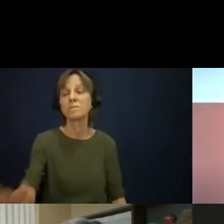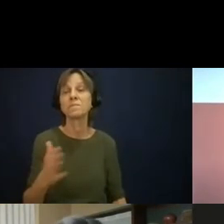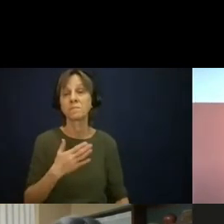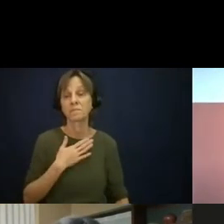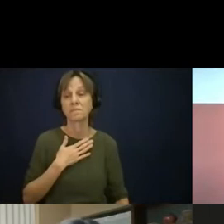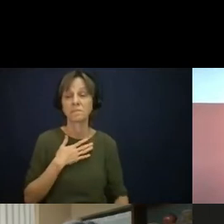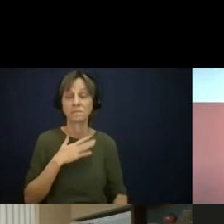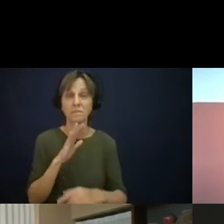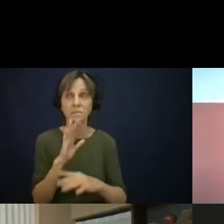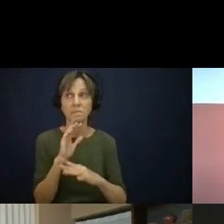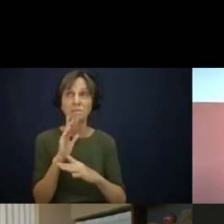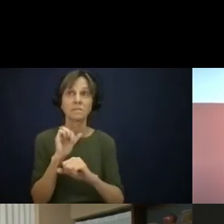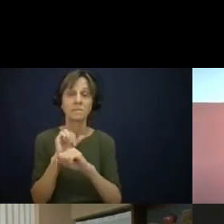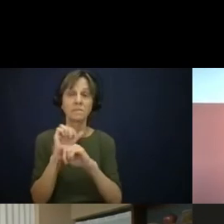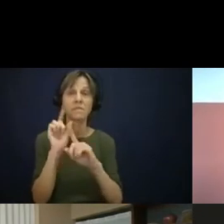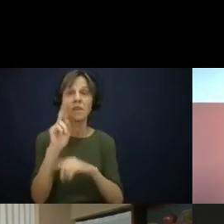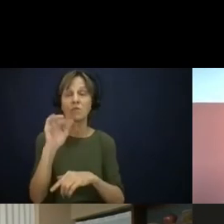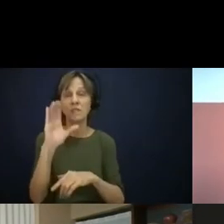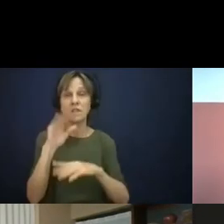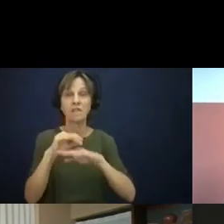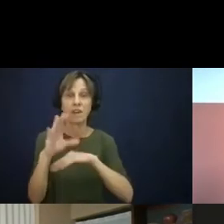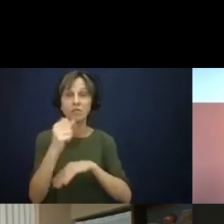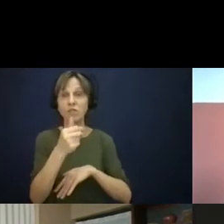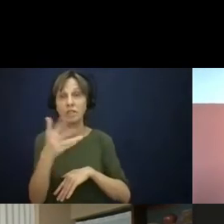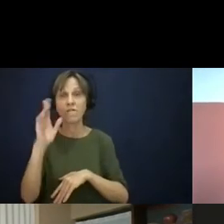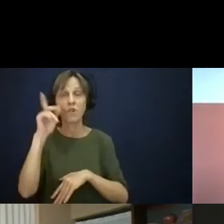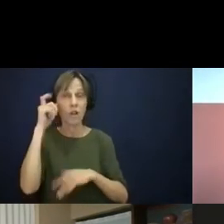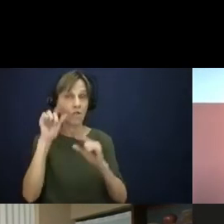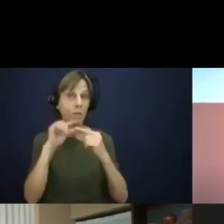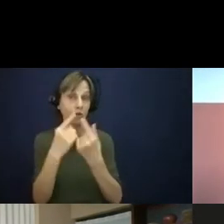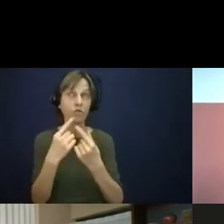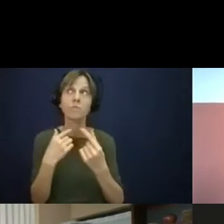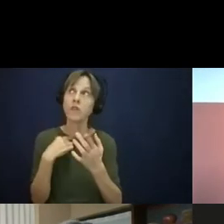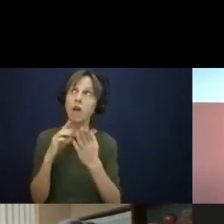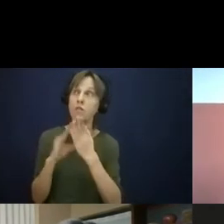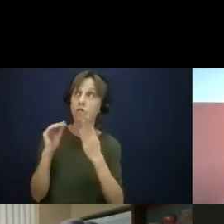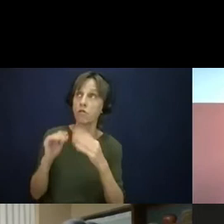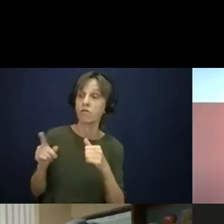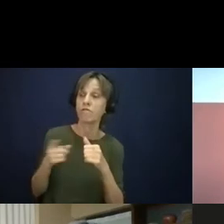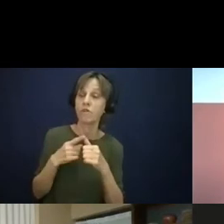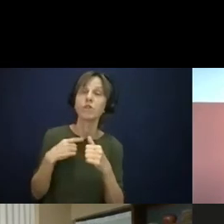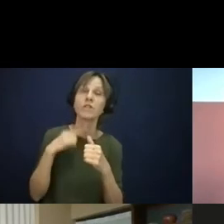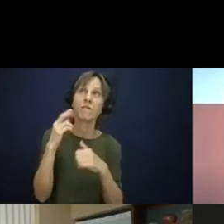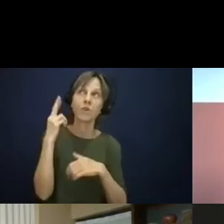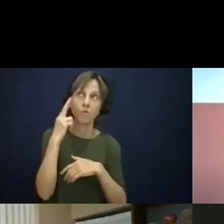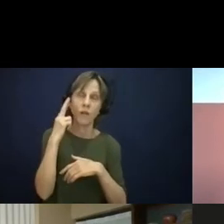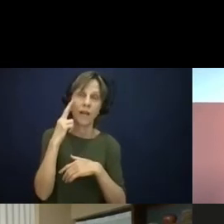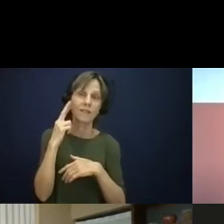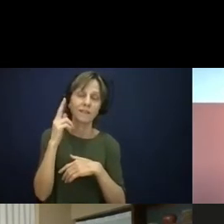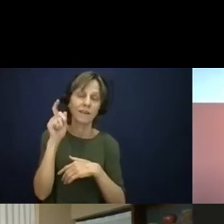advisory on several government groups, what I learned first was to do my work is that I realized I had to listen to the community